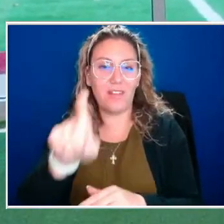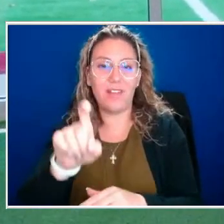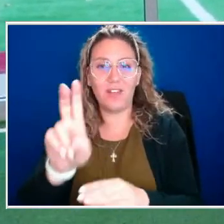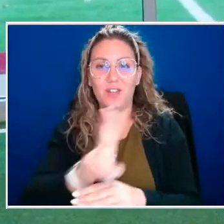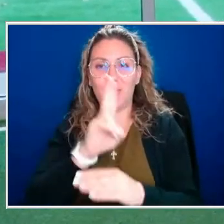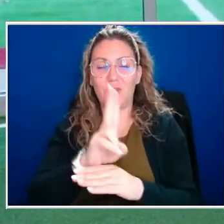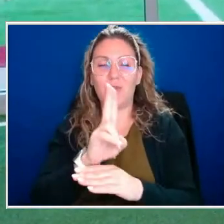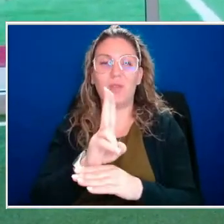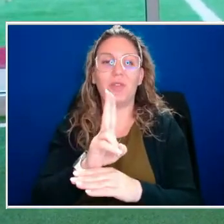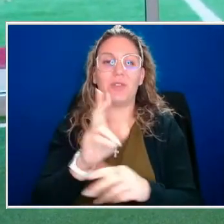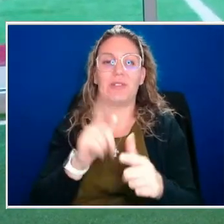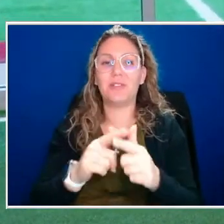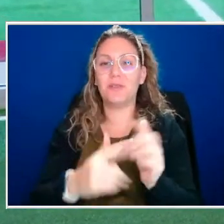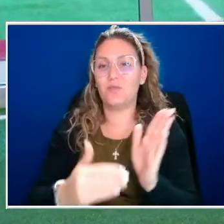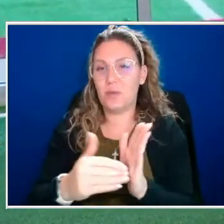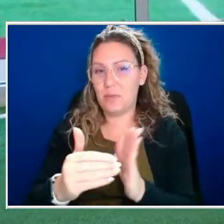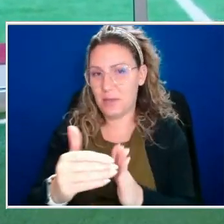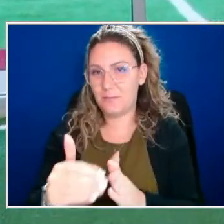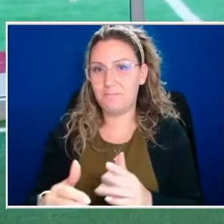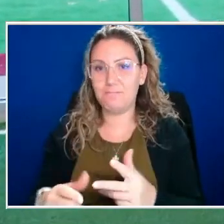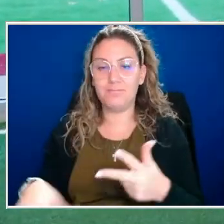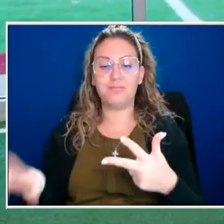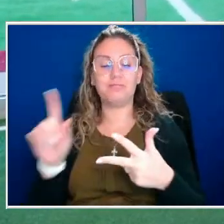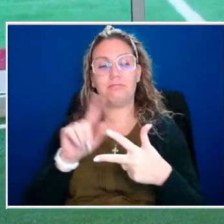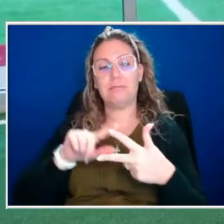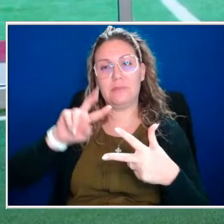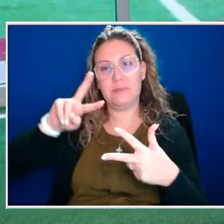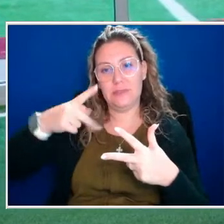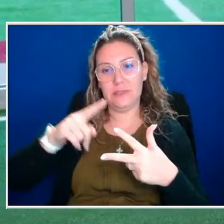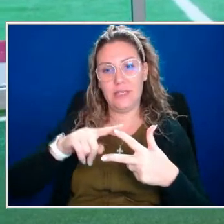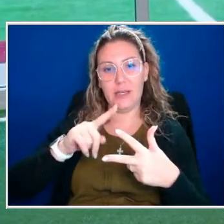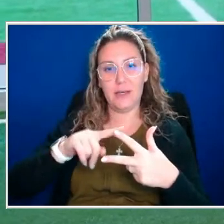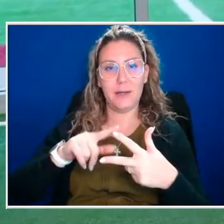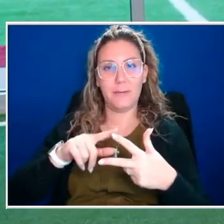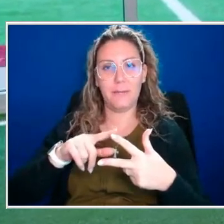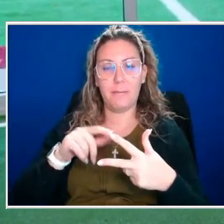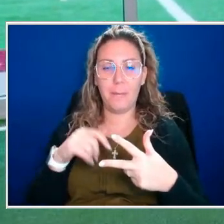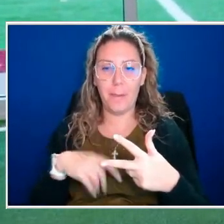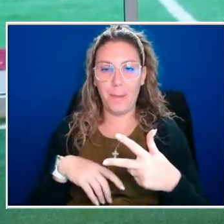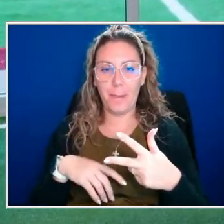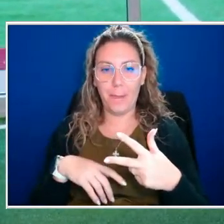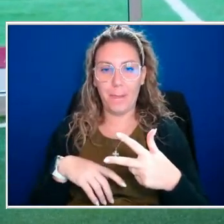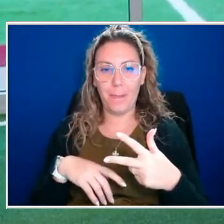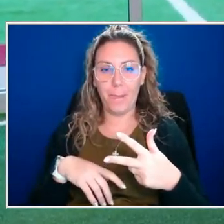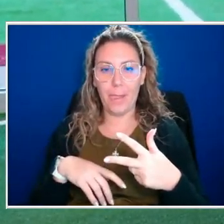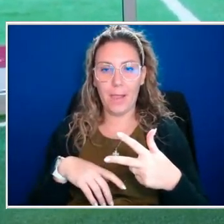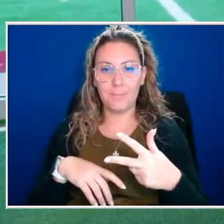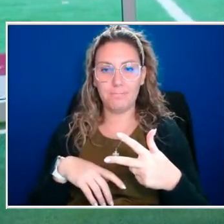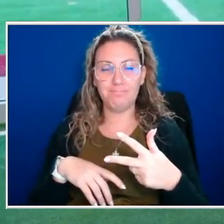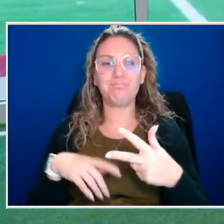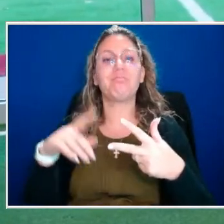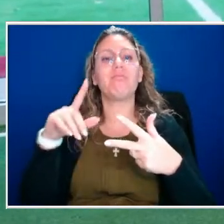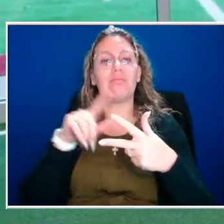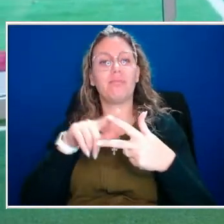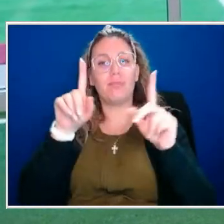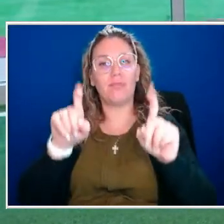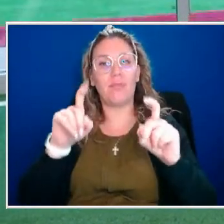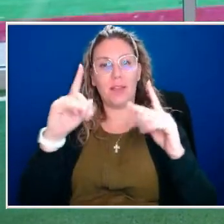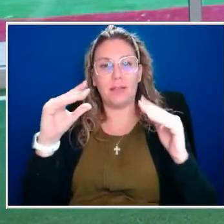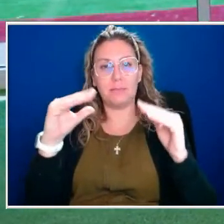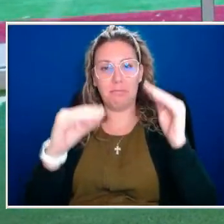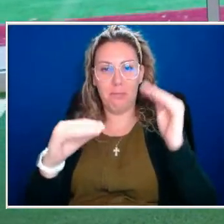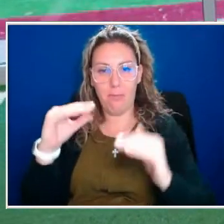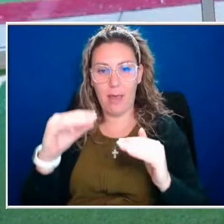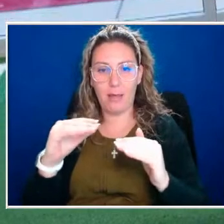there. Okay. And then to step that up a little bit to test the balance, we can go to a single leg